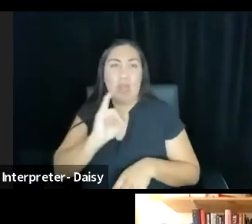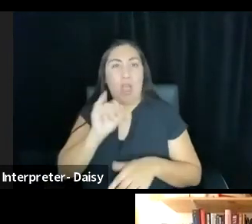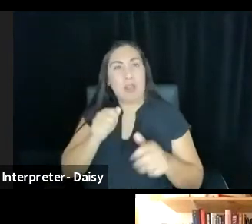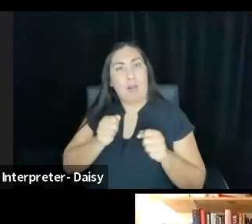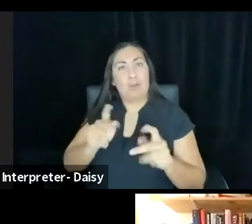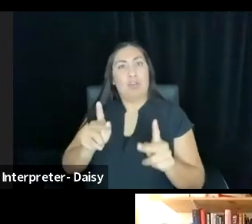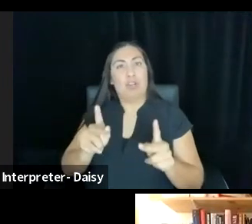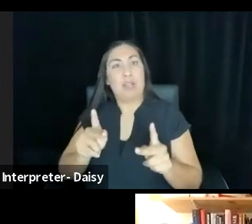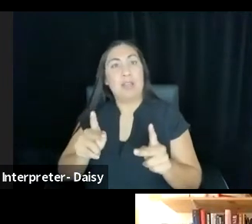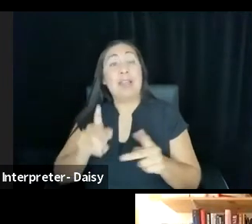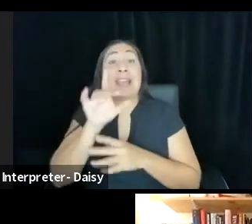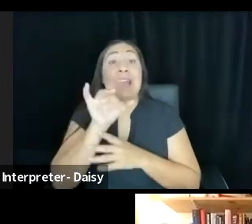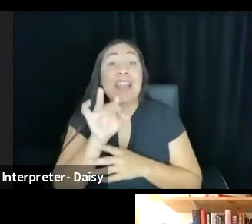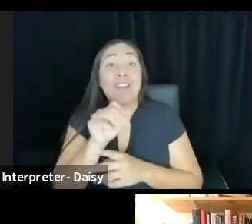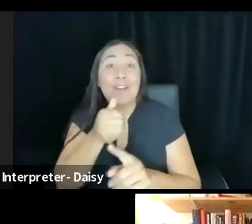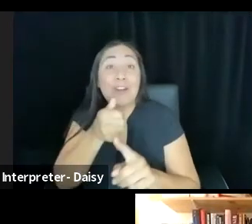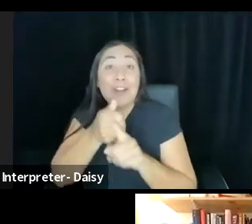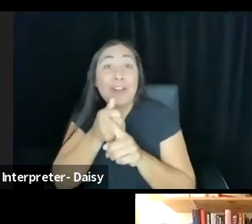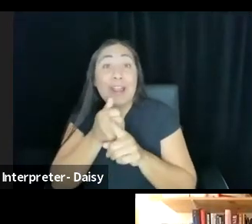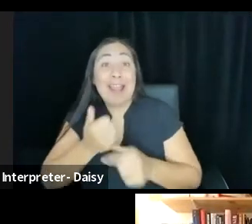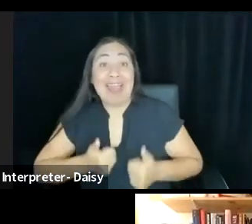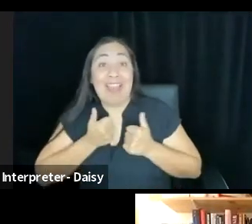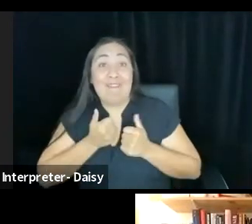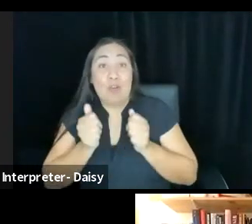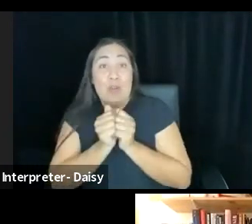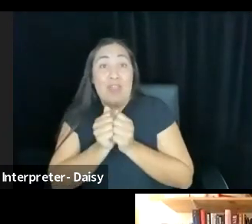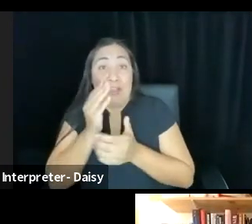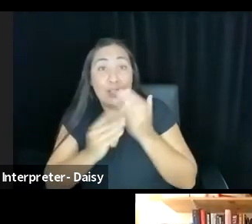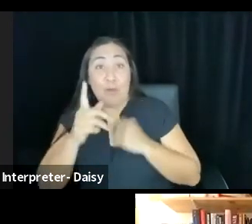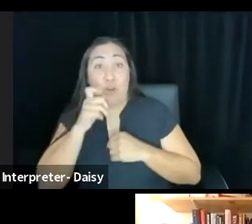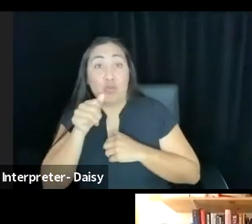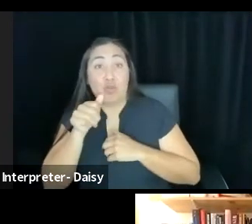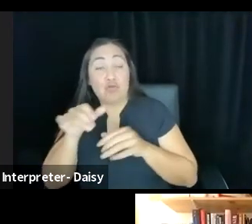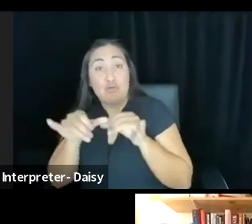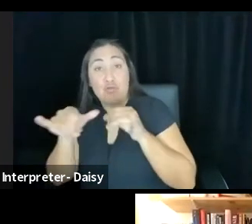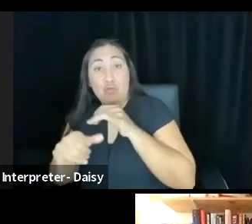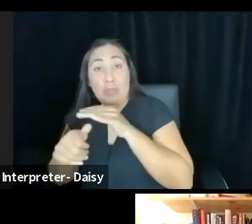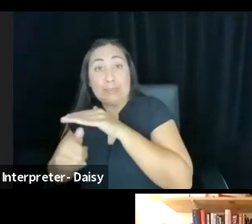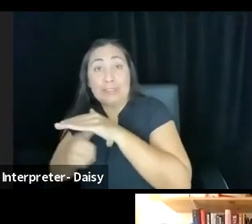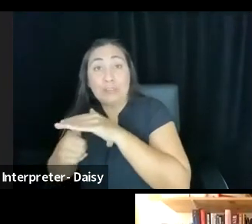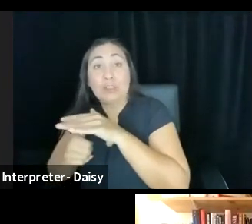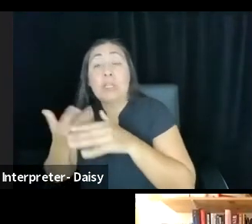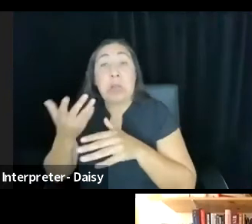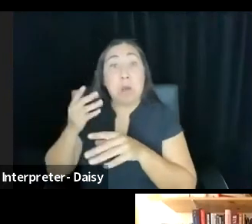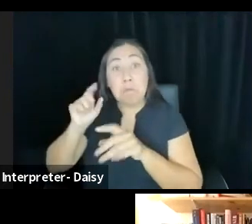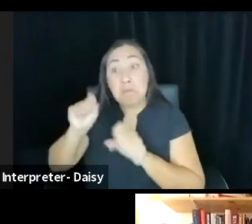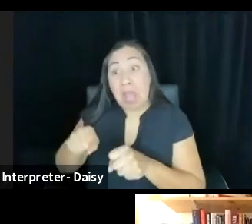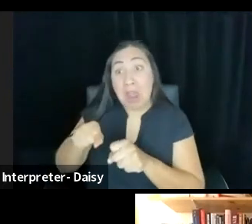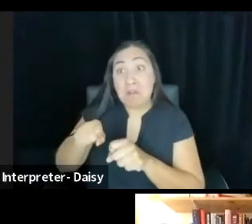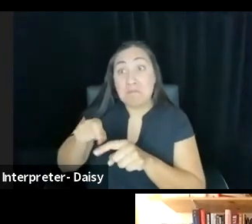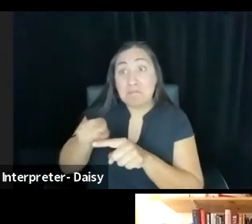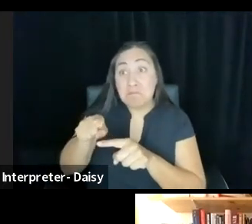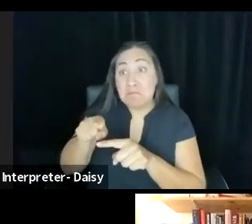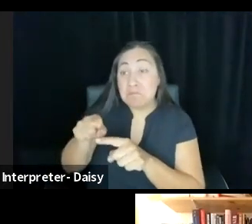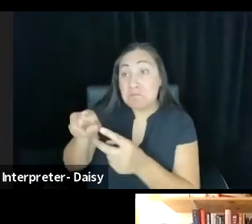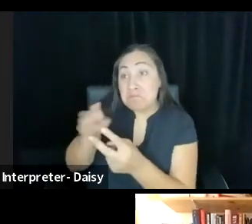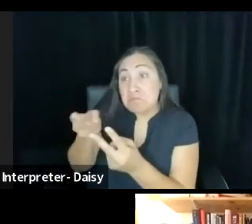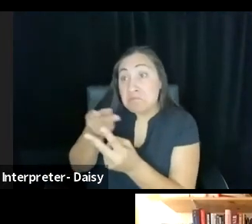if you're cohabitating with somebody in seclusion, to get your grandson to help you, you know,